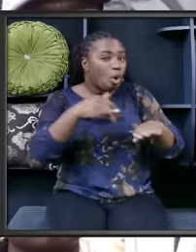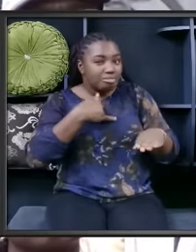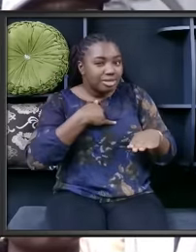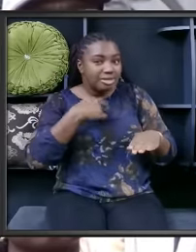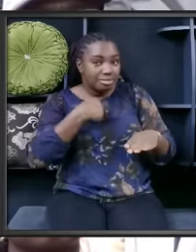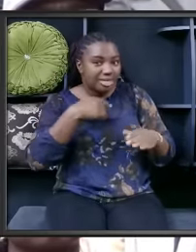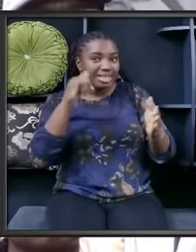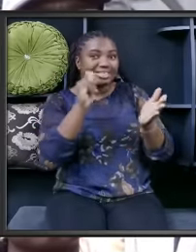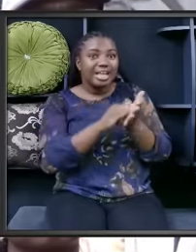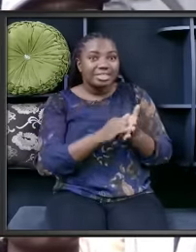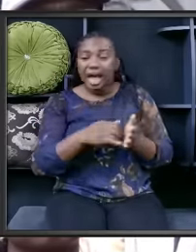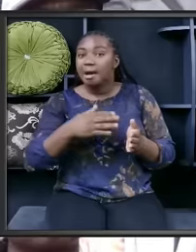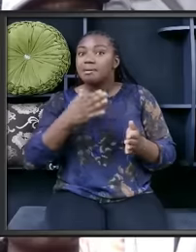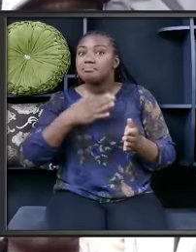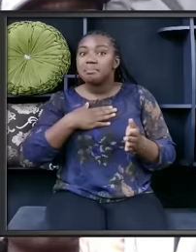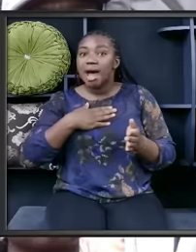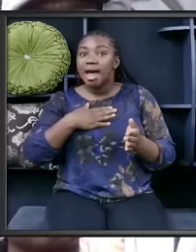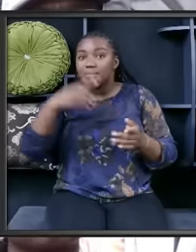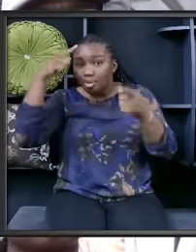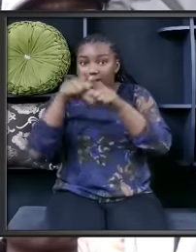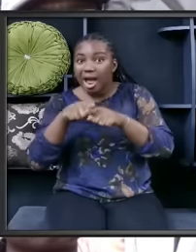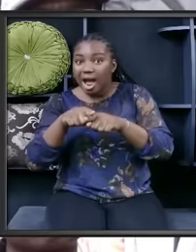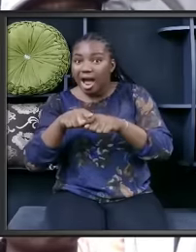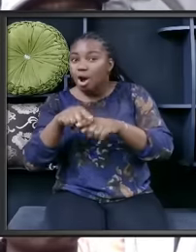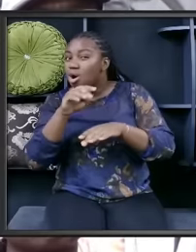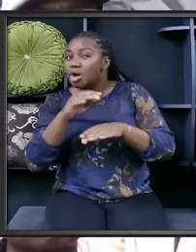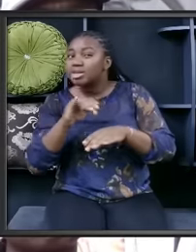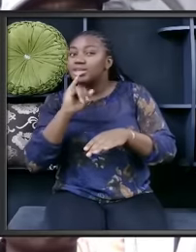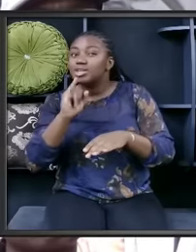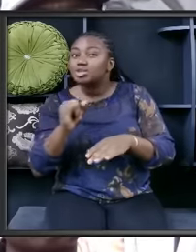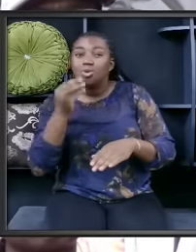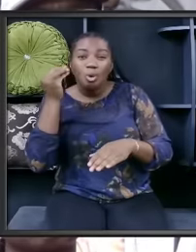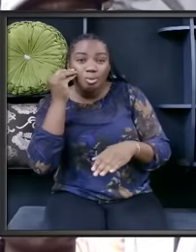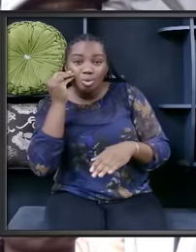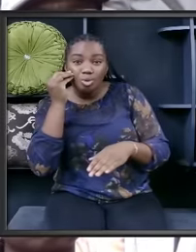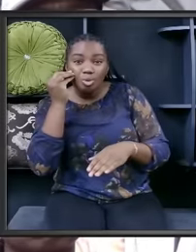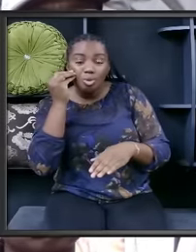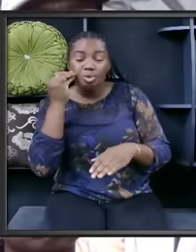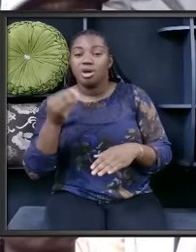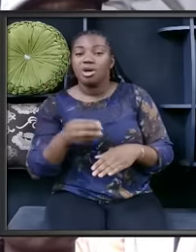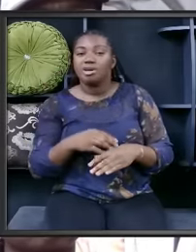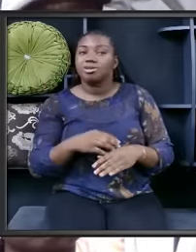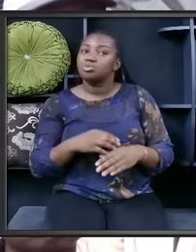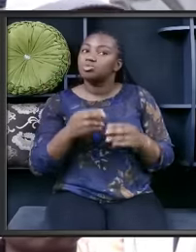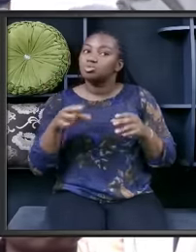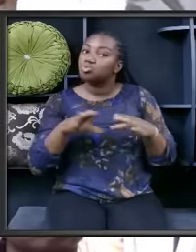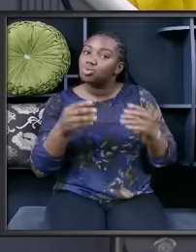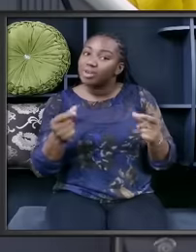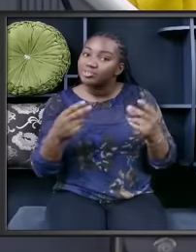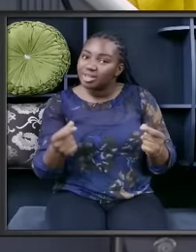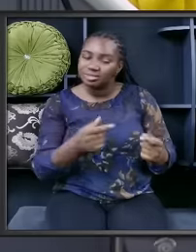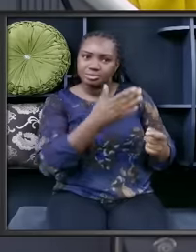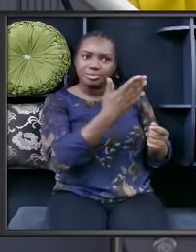by 5. And in the verse. Wait till me this his sister name. Ogechi. Is she still alive? Sake. She's alive. She's married now. She is she ready